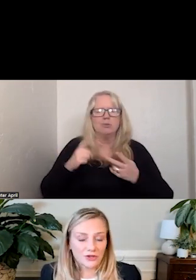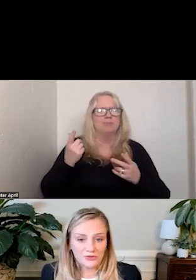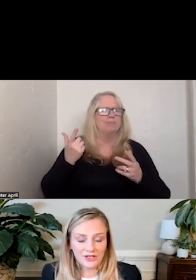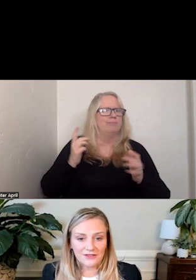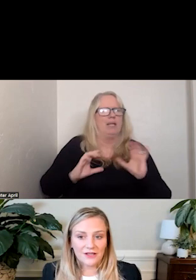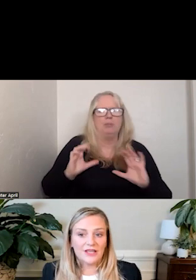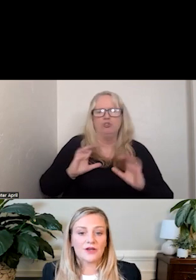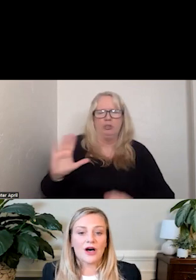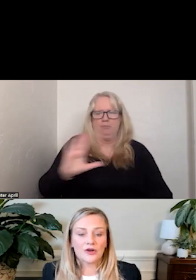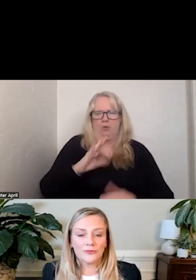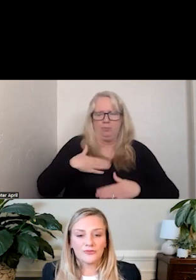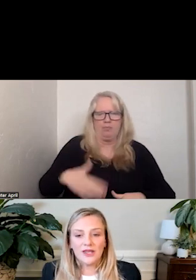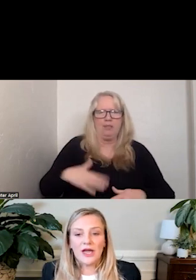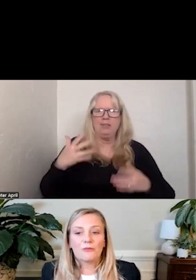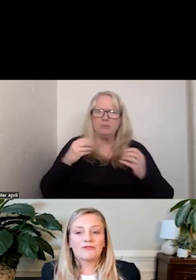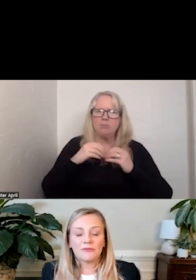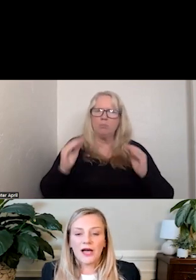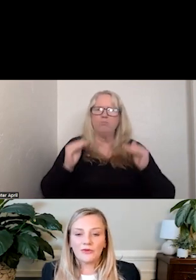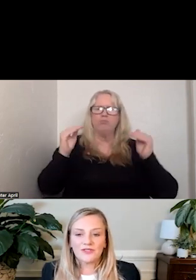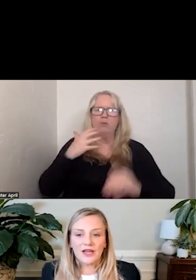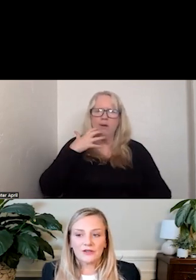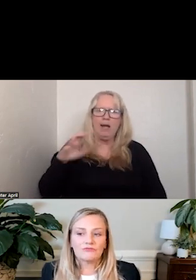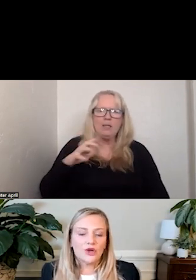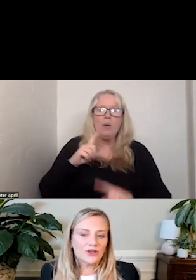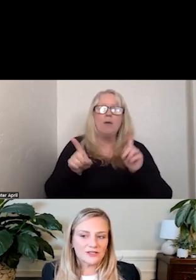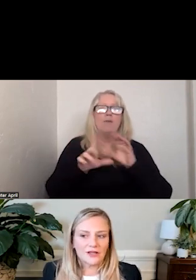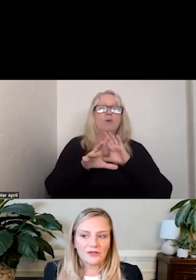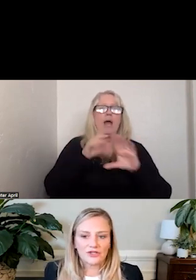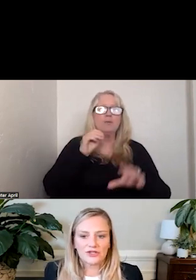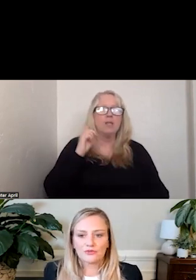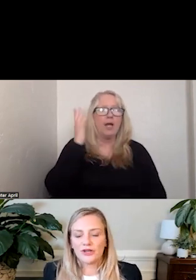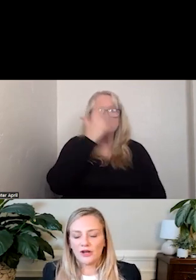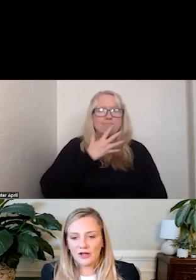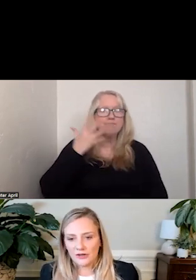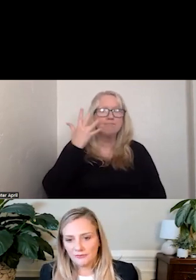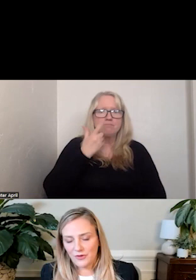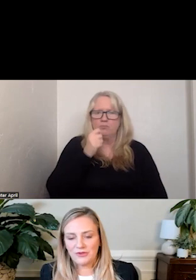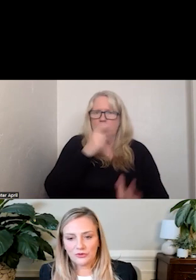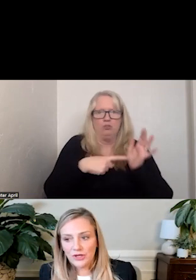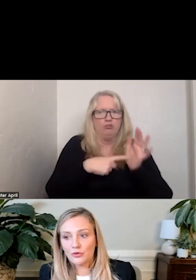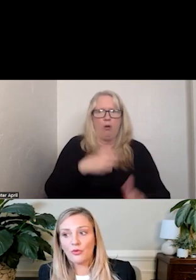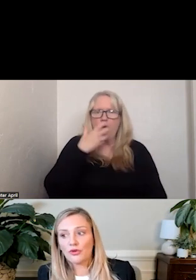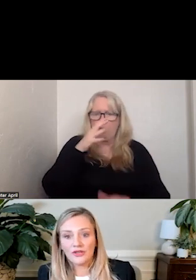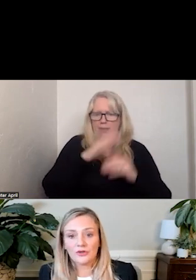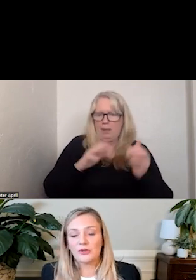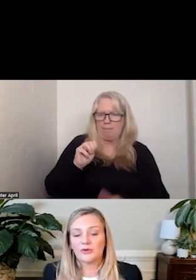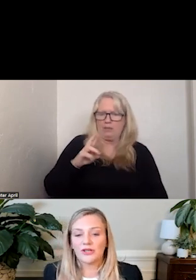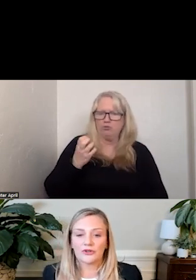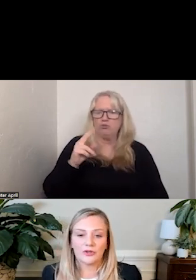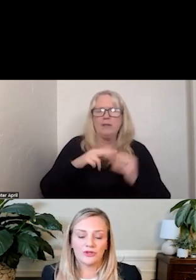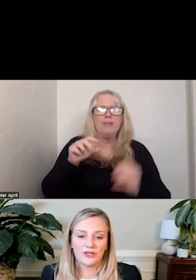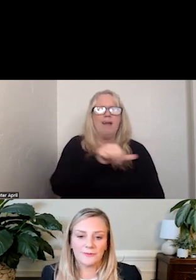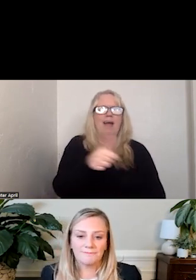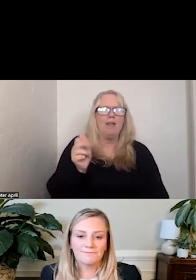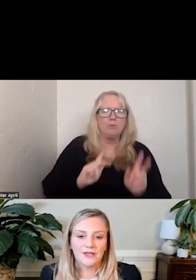life circumstances is hotter. But from the outside, no one can tell that she's running hotter than Mr. Green or than other people in